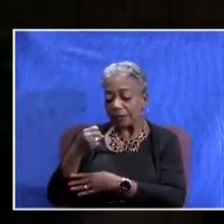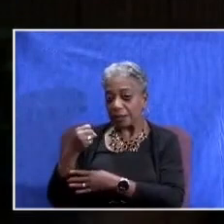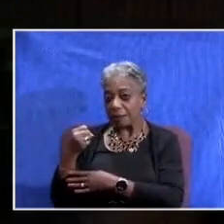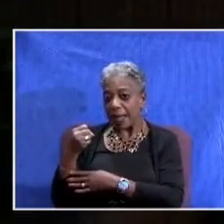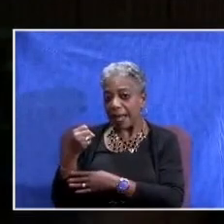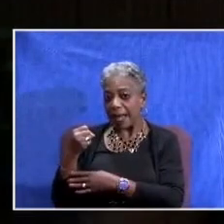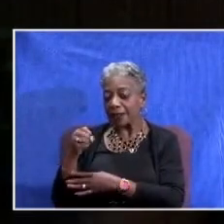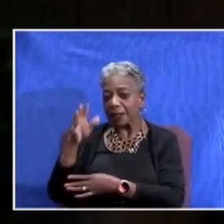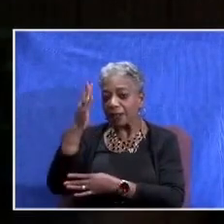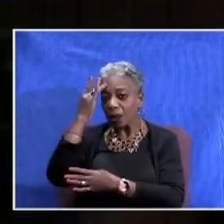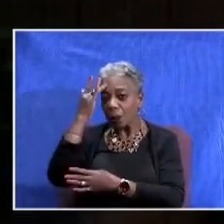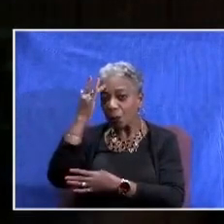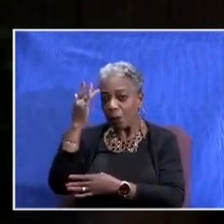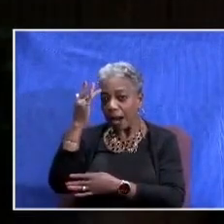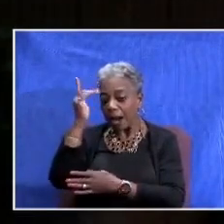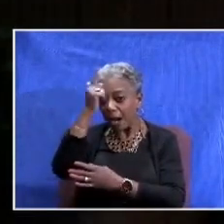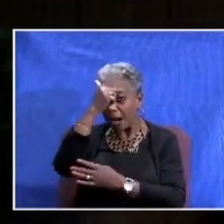me.